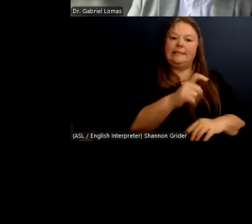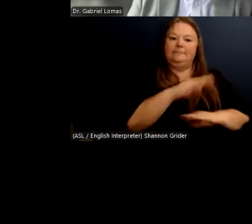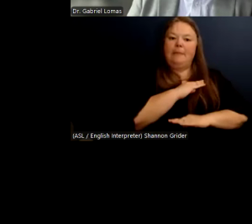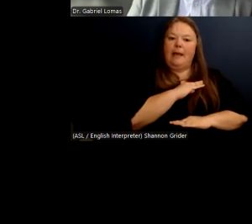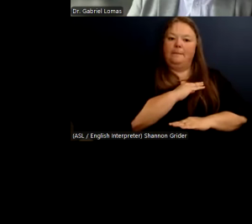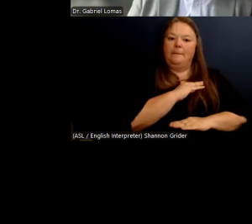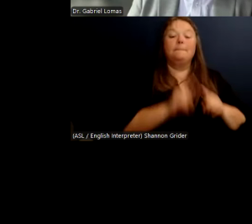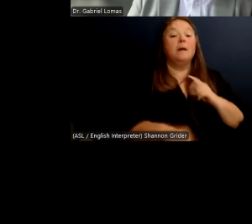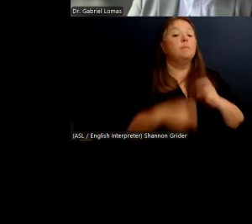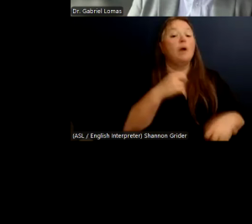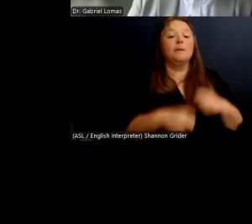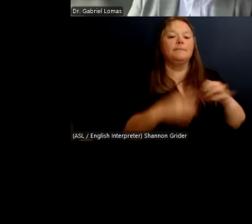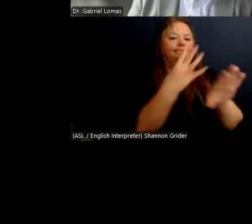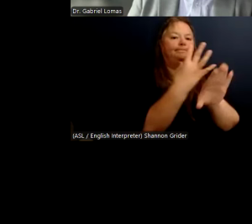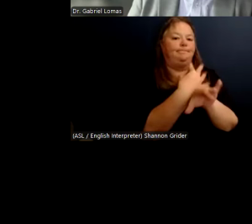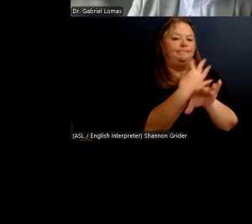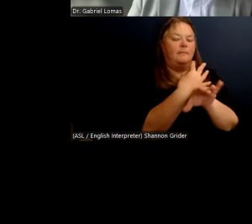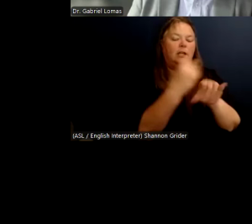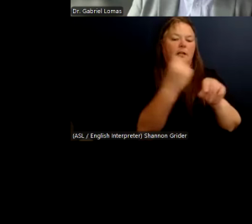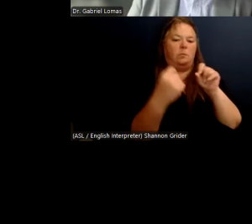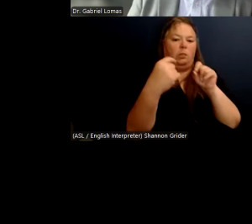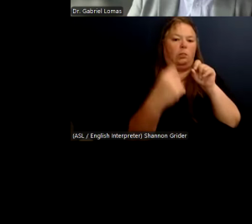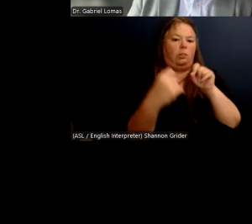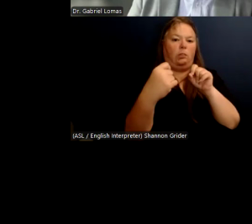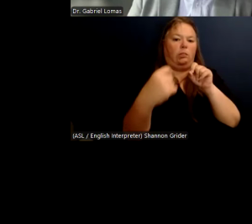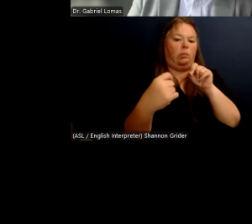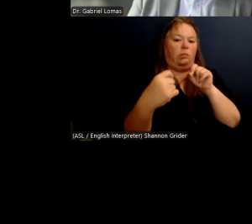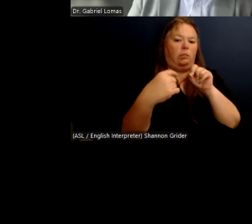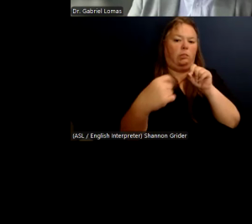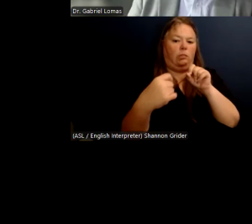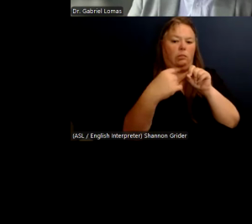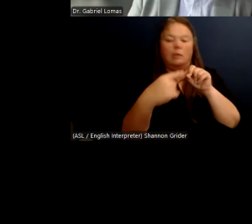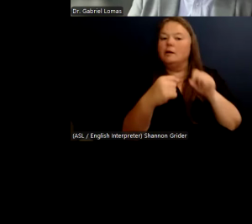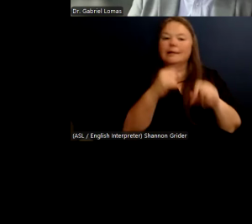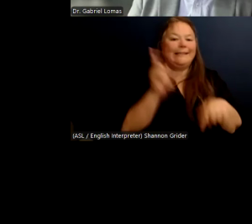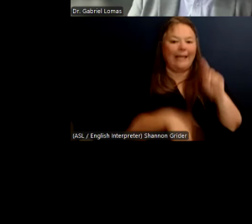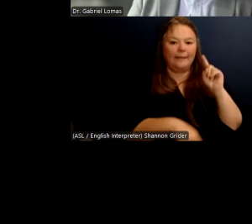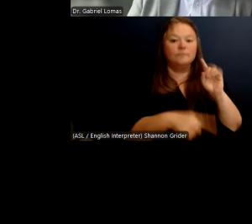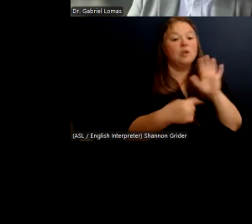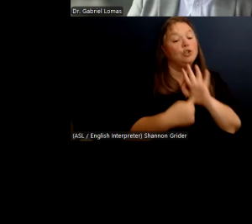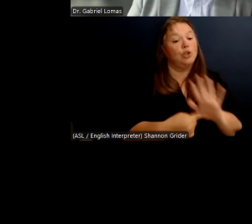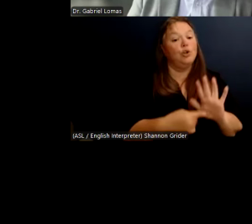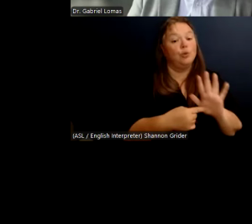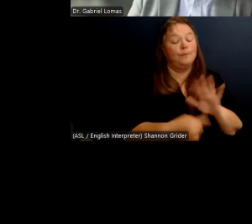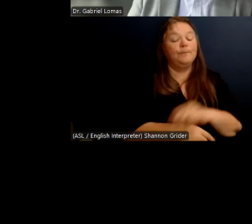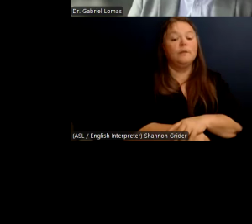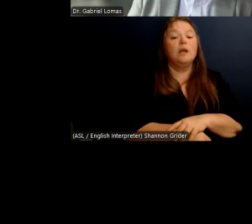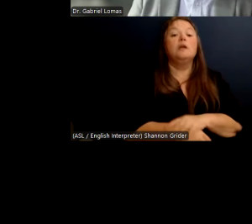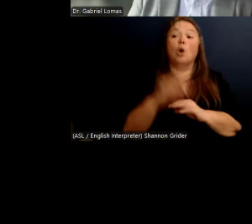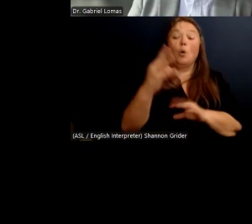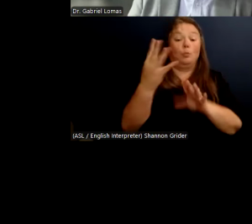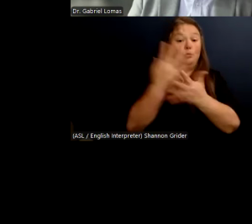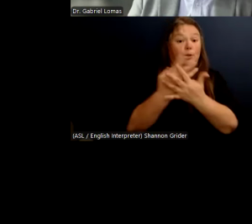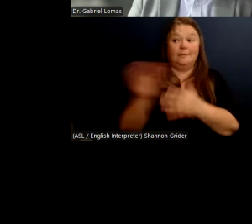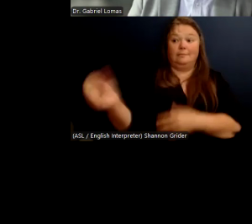video phone. The reception is horrible. And I have an example I'm going to show you. So although these prisons put video